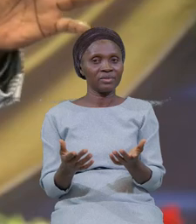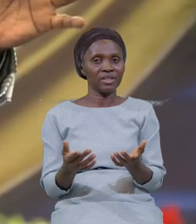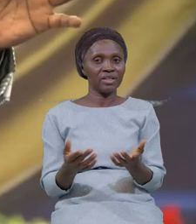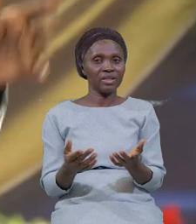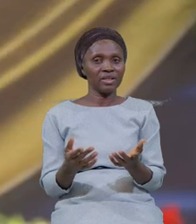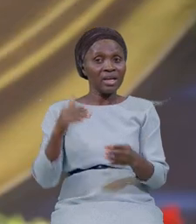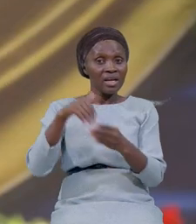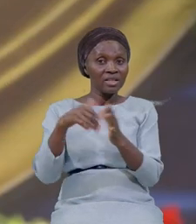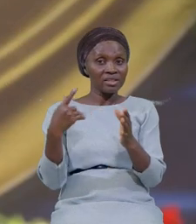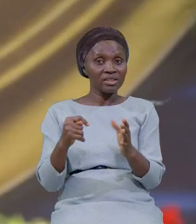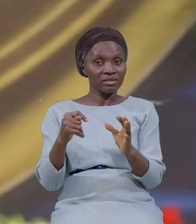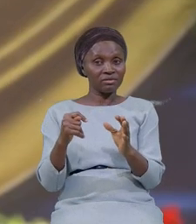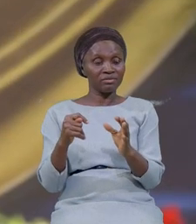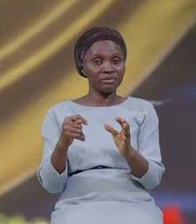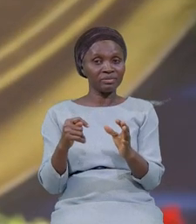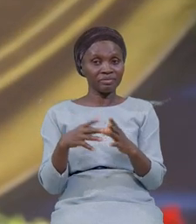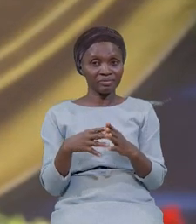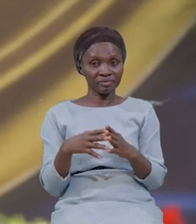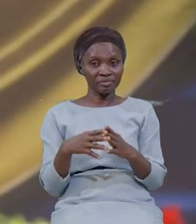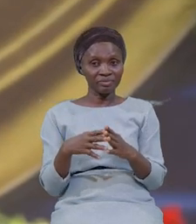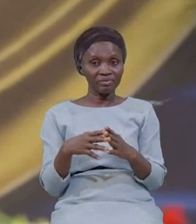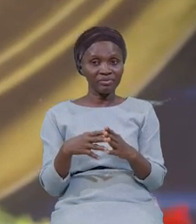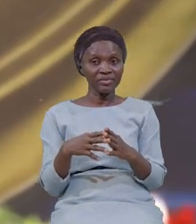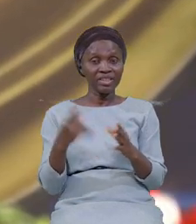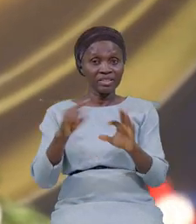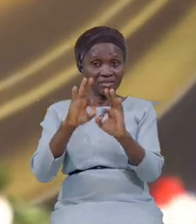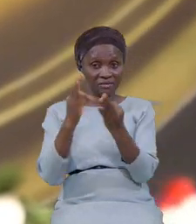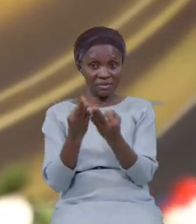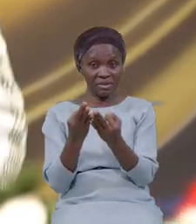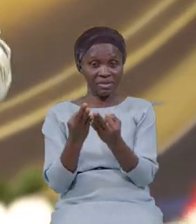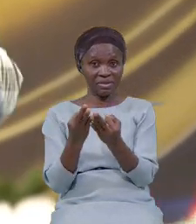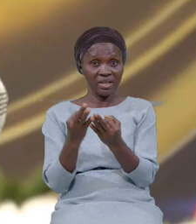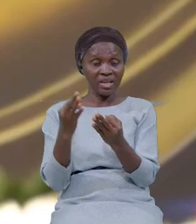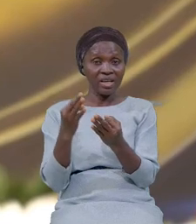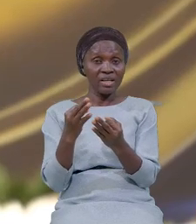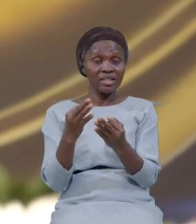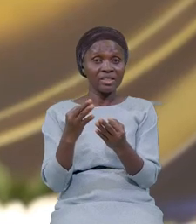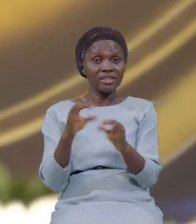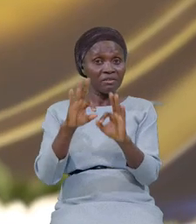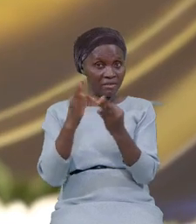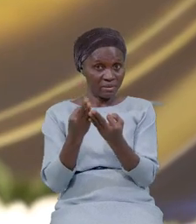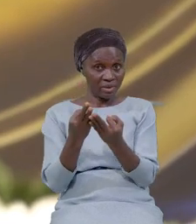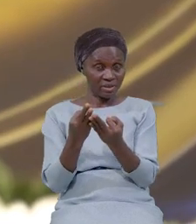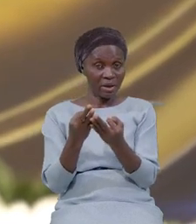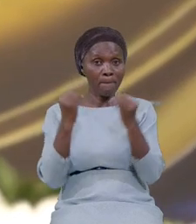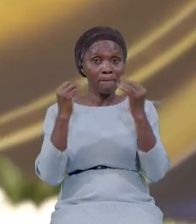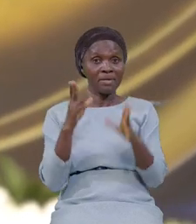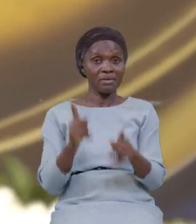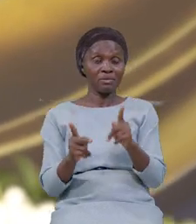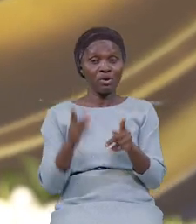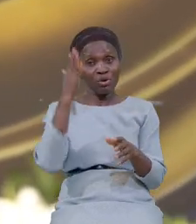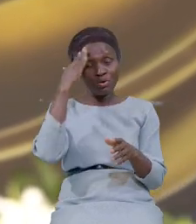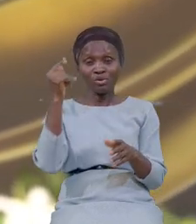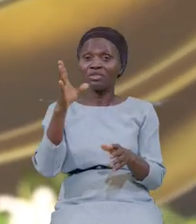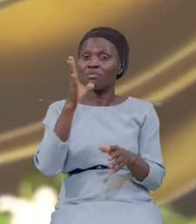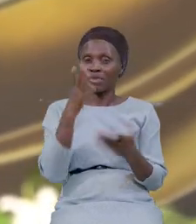royal family knows the mother. Who knew the mother before? Until she came into the life